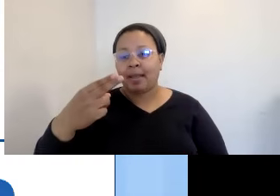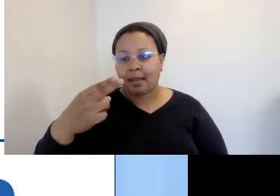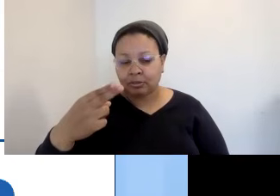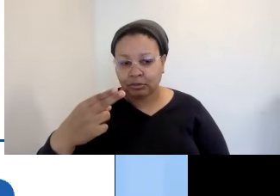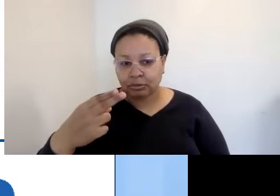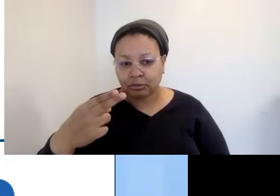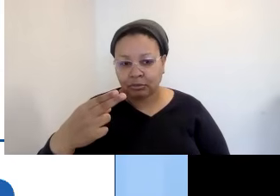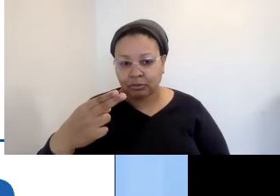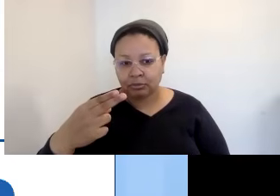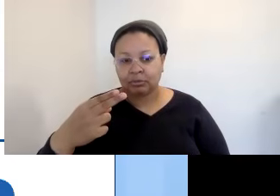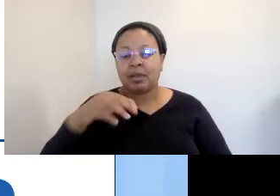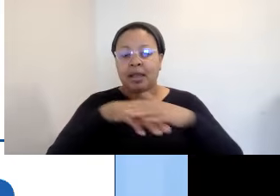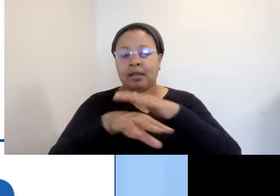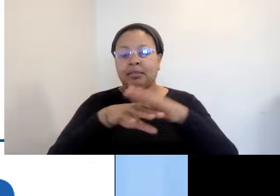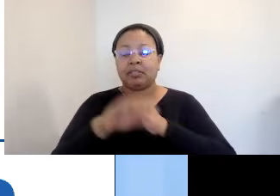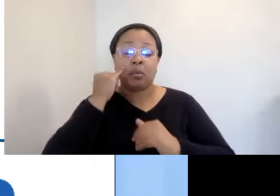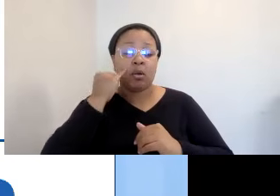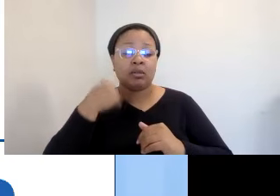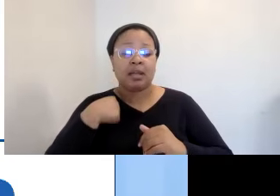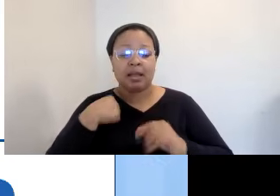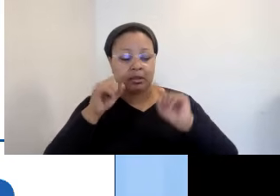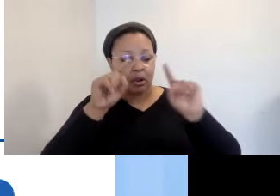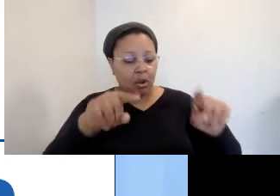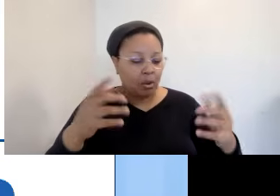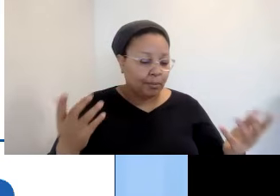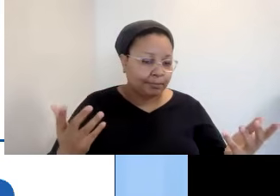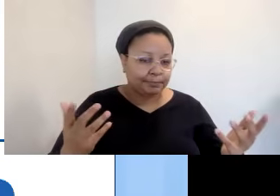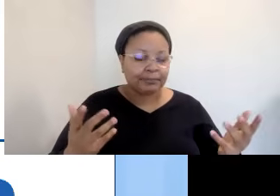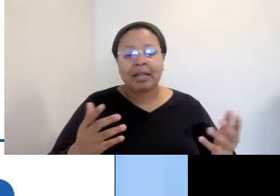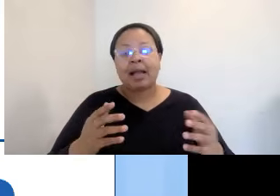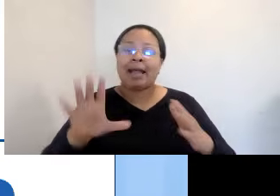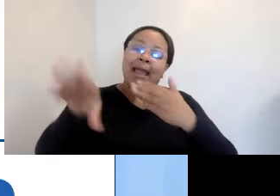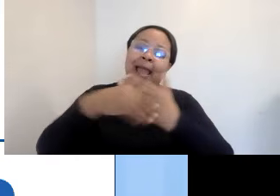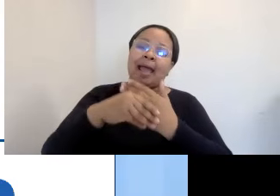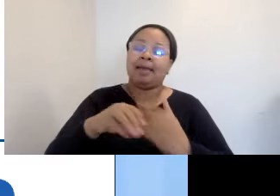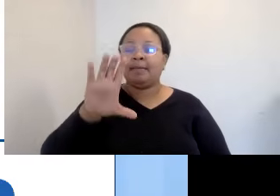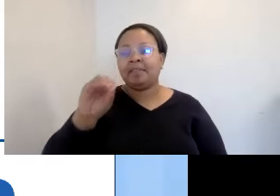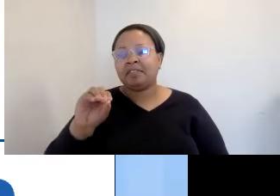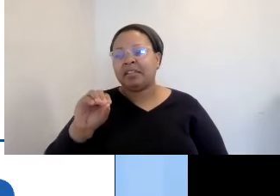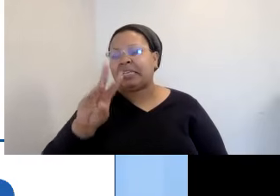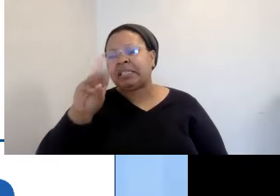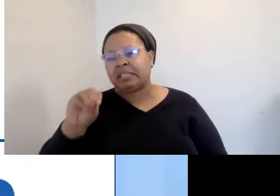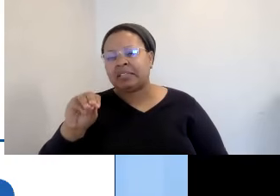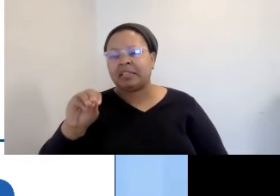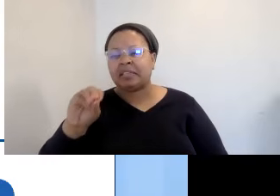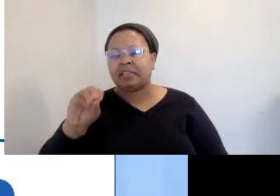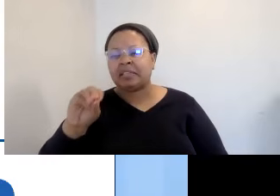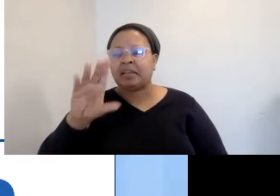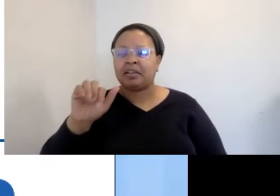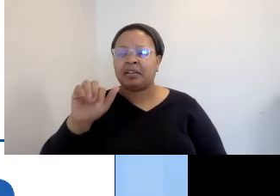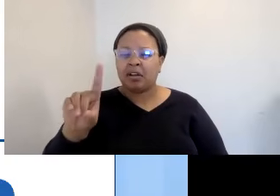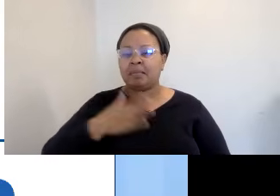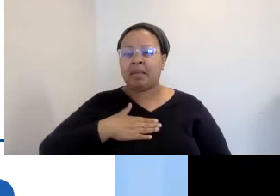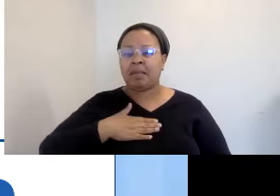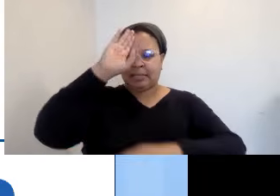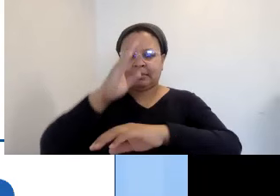say I give my son, let's say I load 50, 60 bucks on his card for him to go out and hang